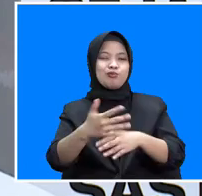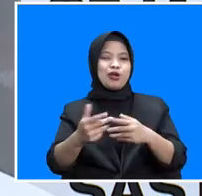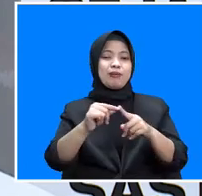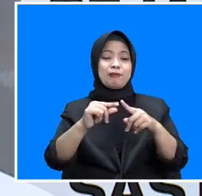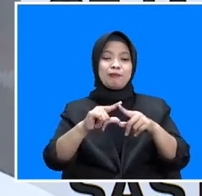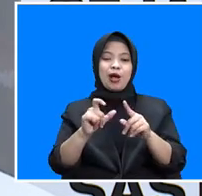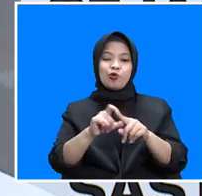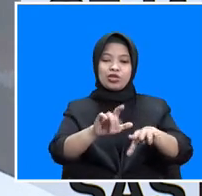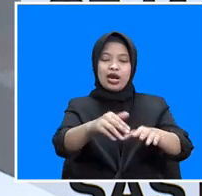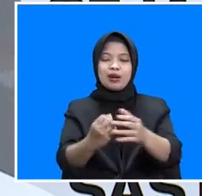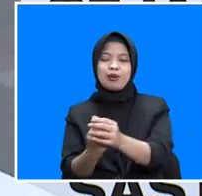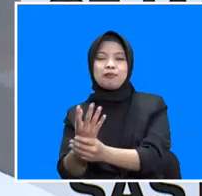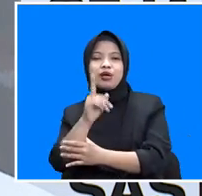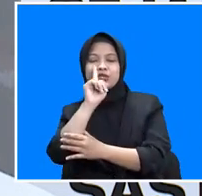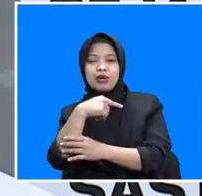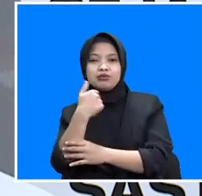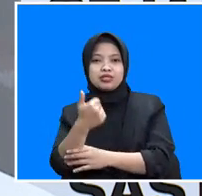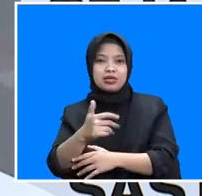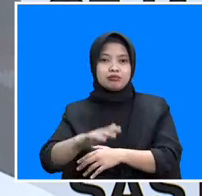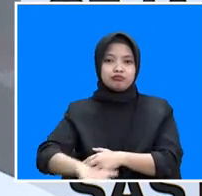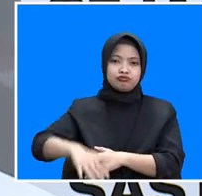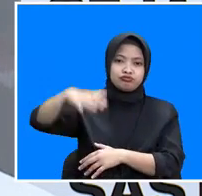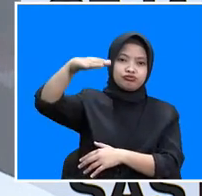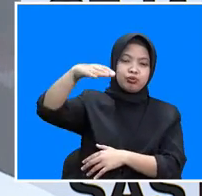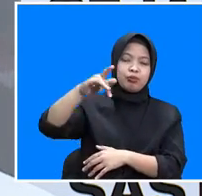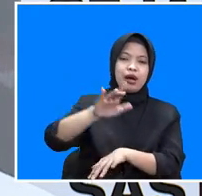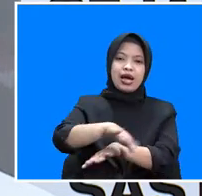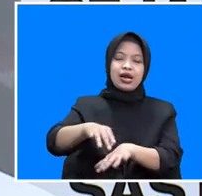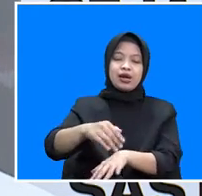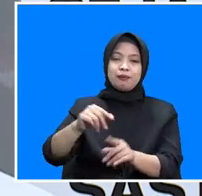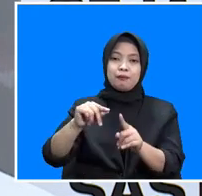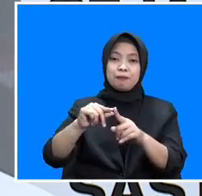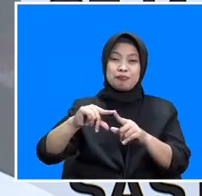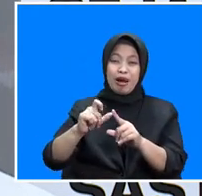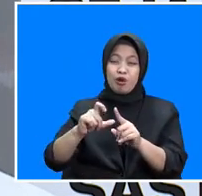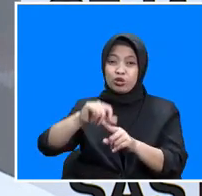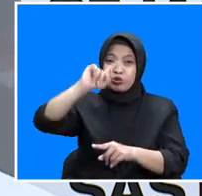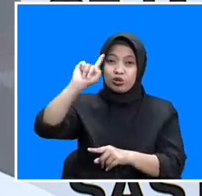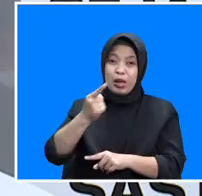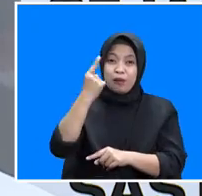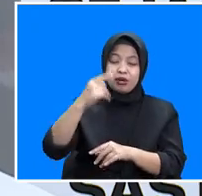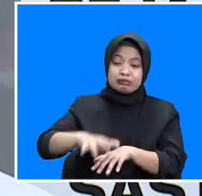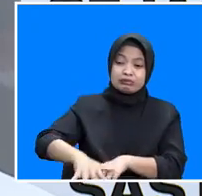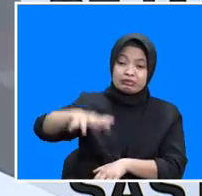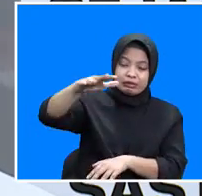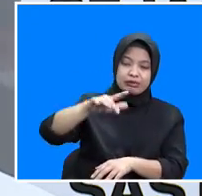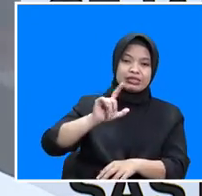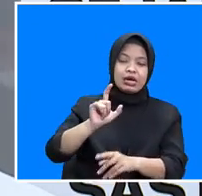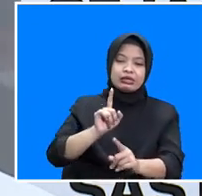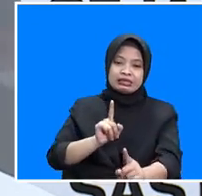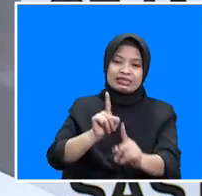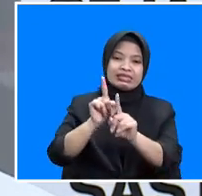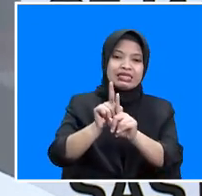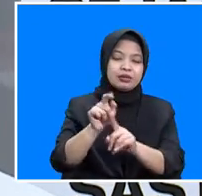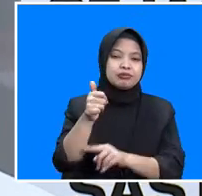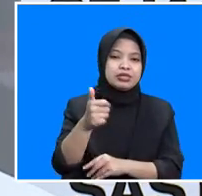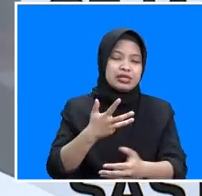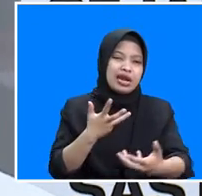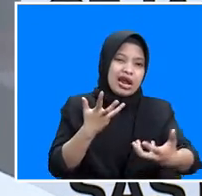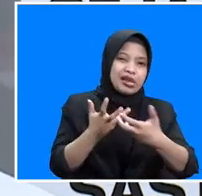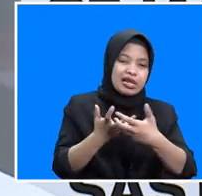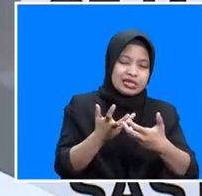you know, really have prioritised this as an approach. And what we mean by that is that we not